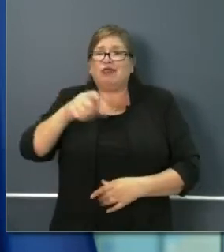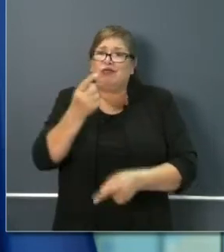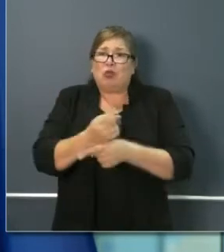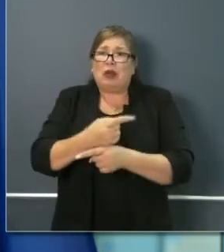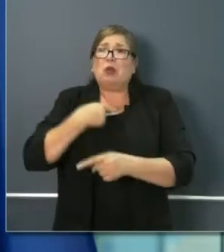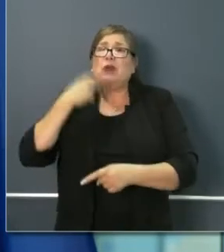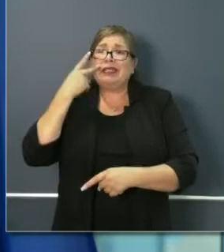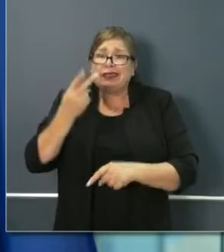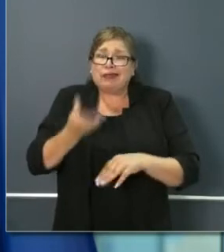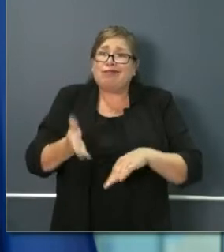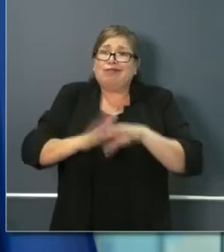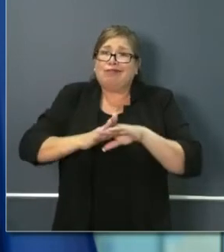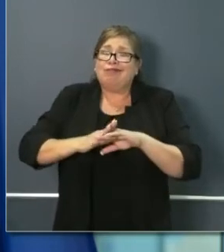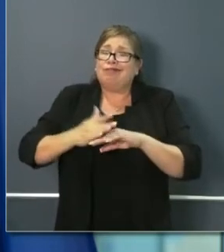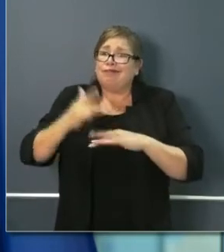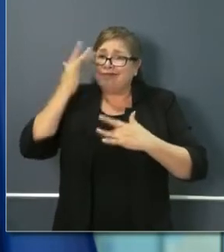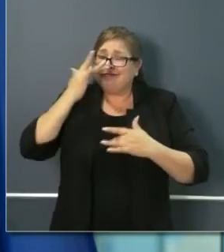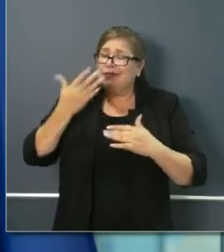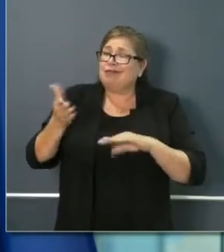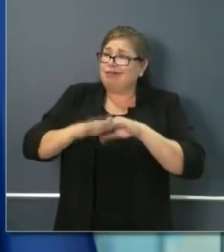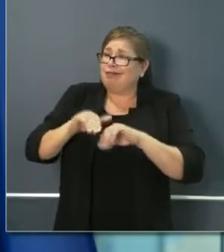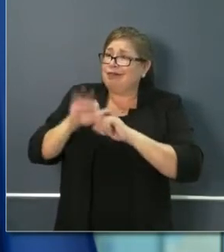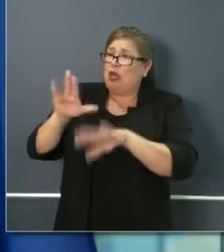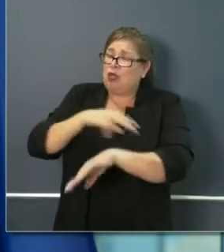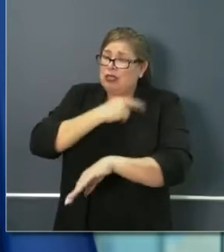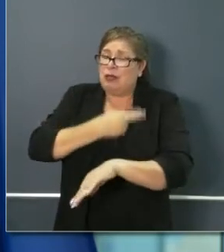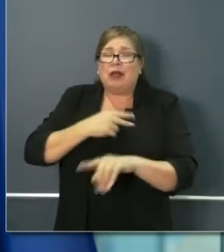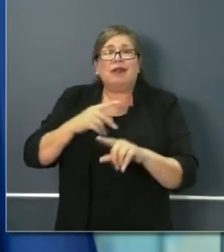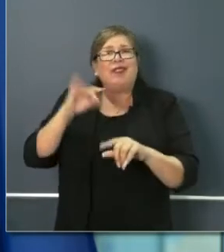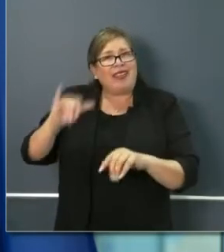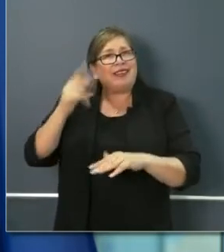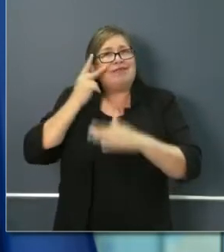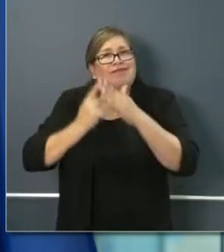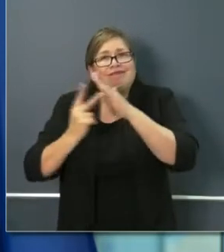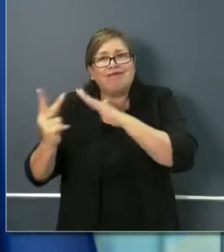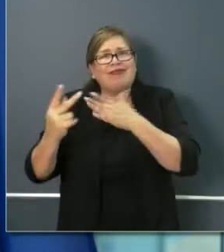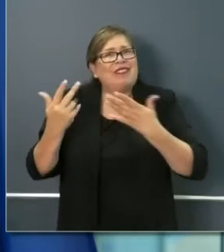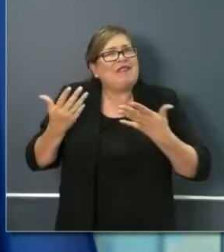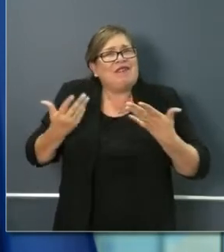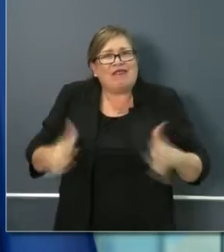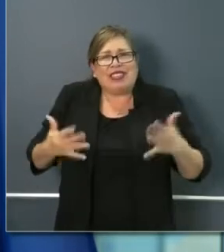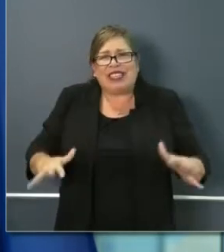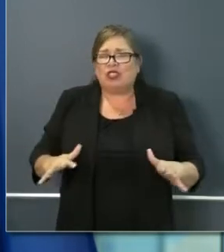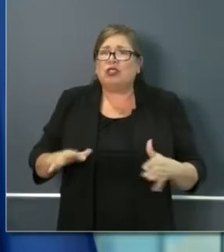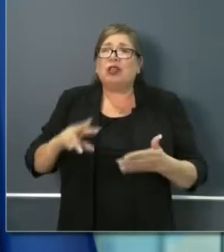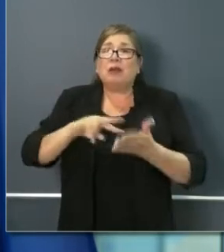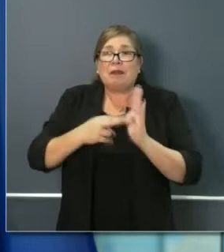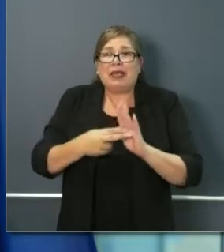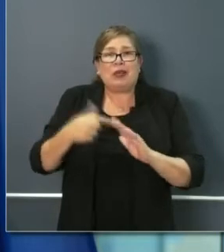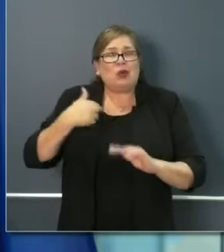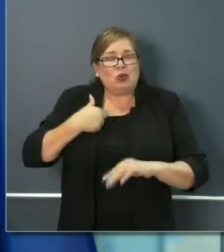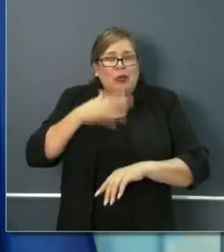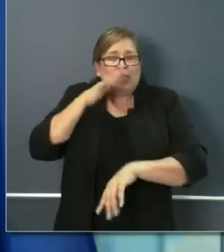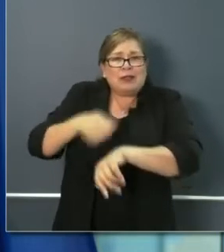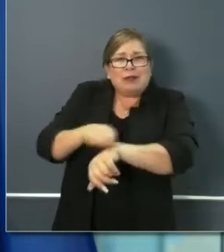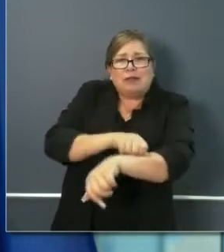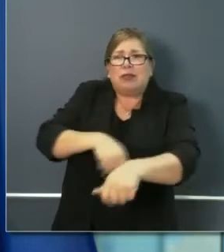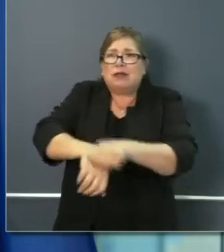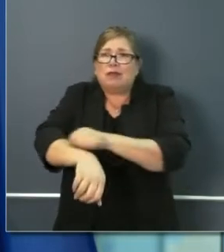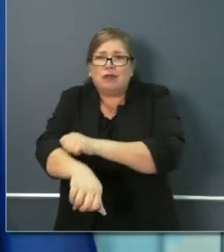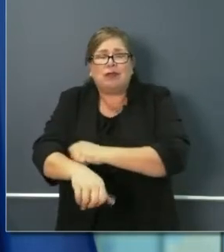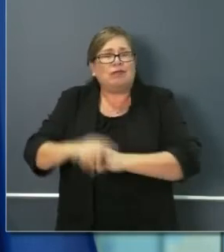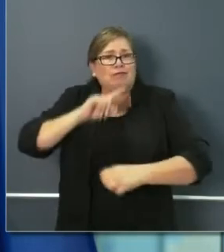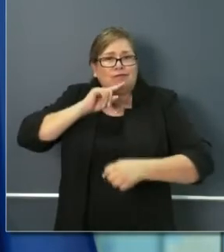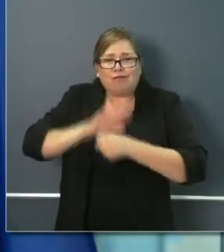consistent with our model. And yes, we are doubling down on our preparedness and our admonition to everyone, young